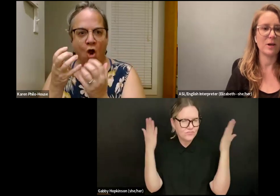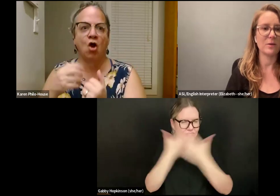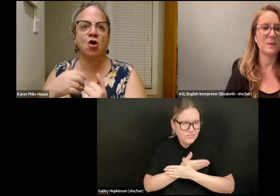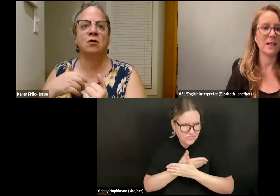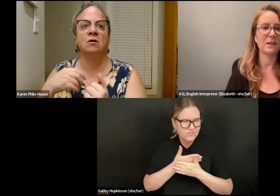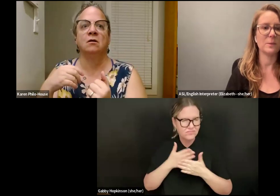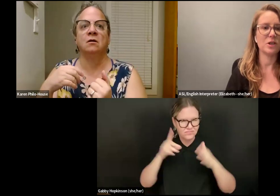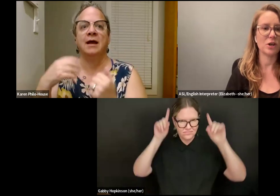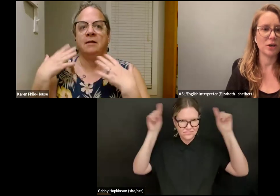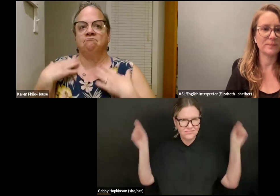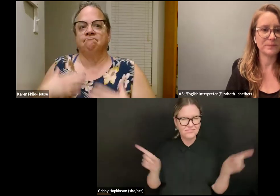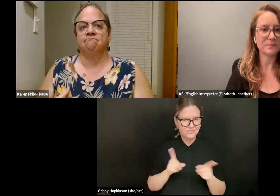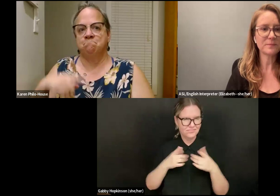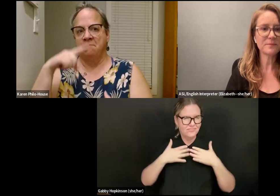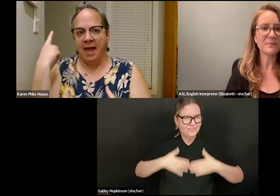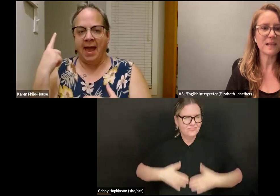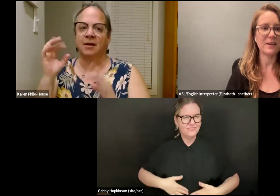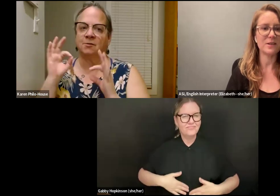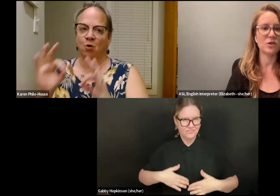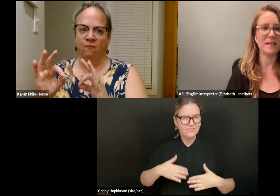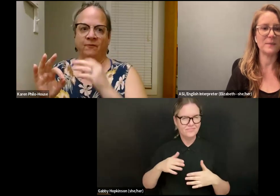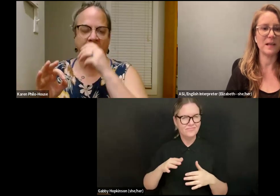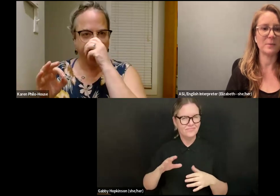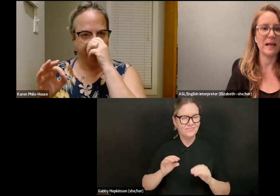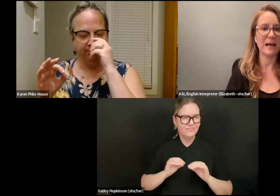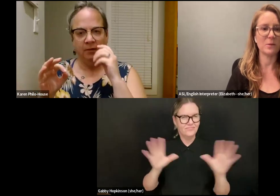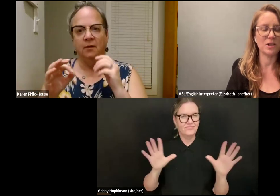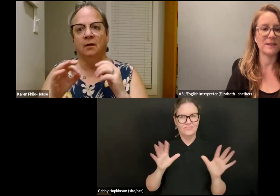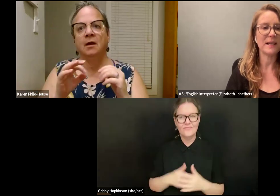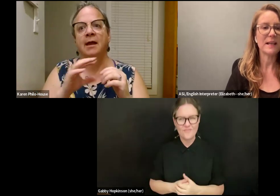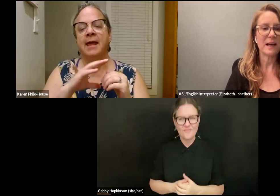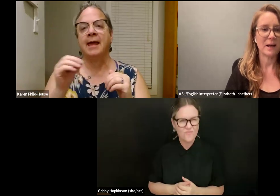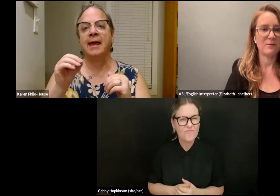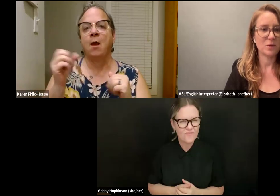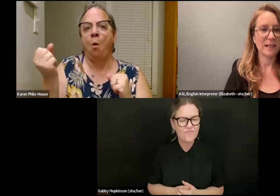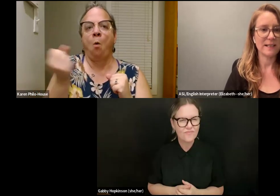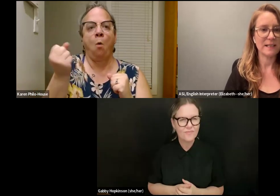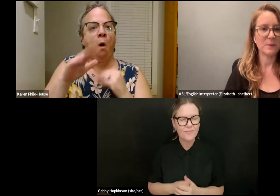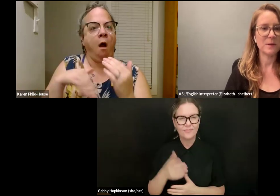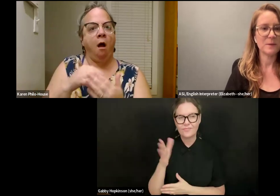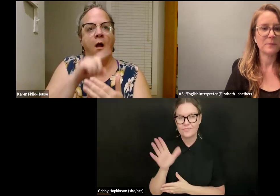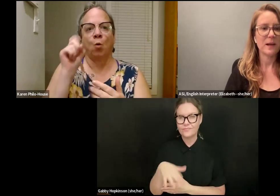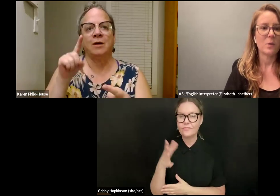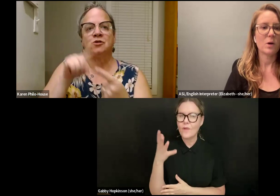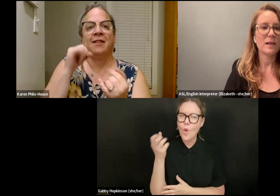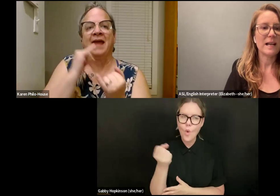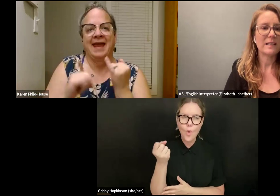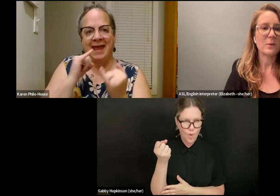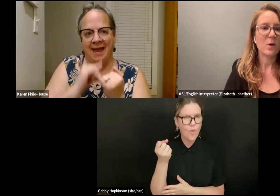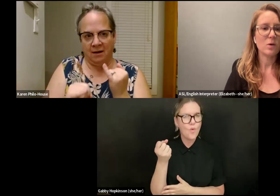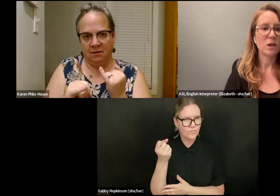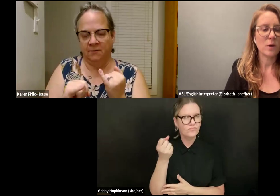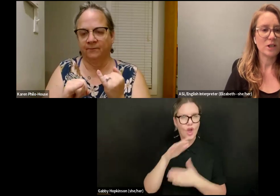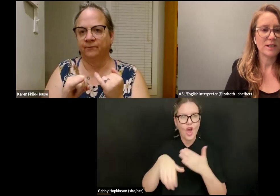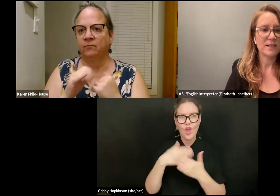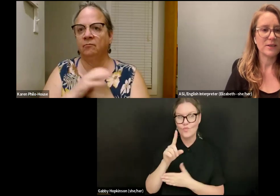of the background being a little bit darker and the dress being black, which is visually accessible. We're going to